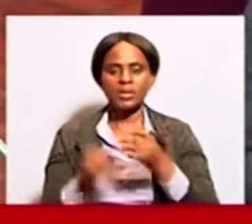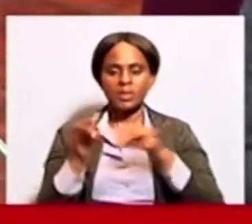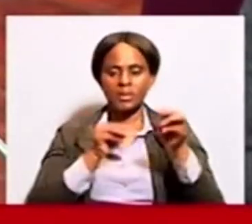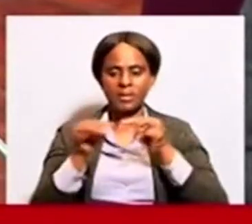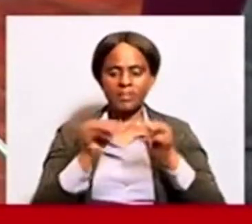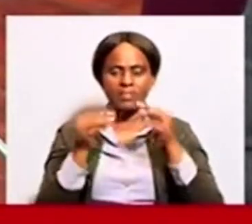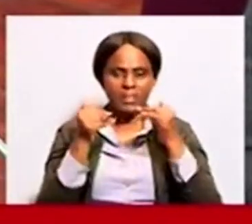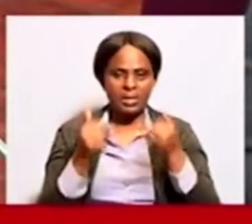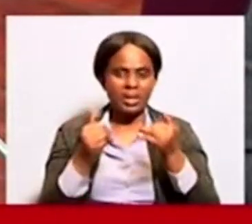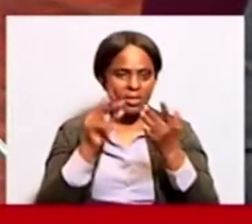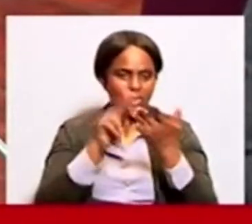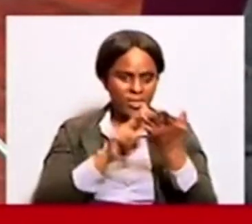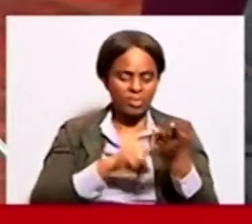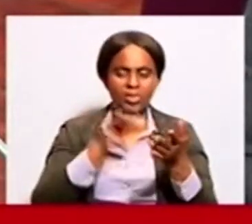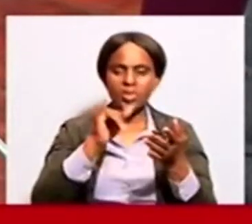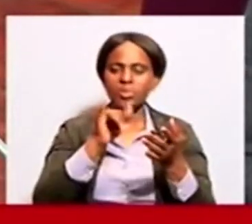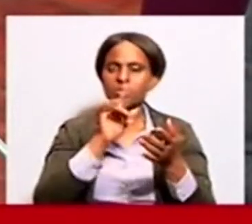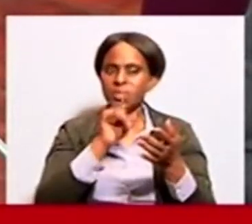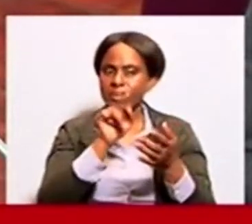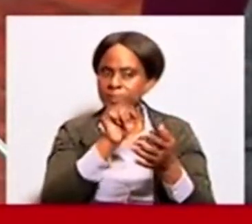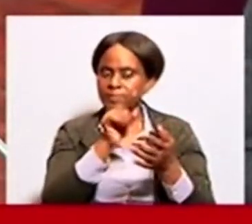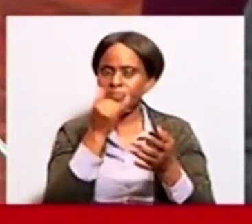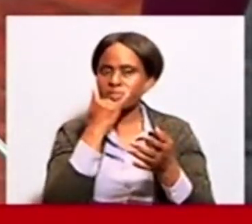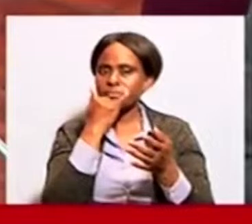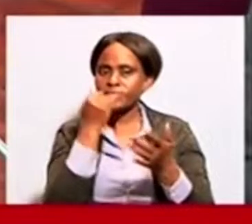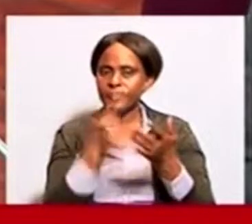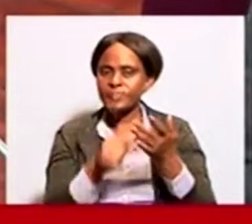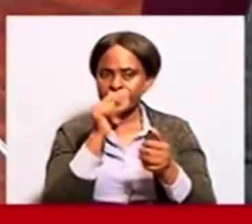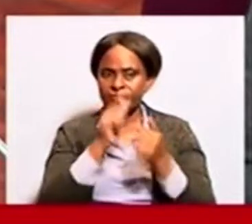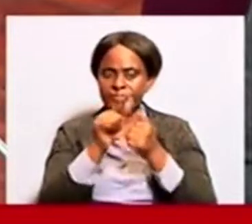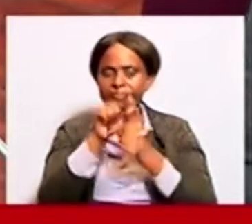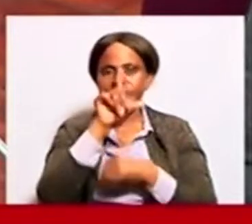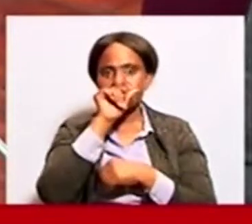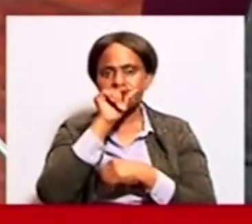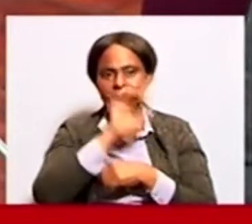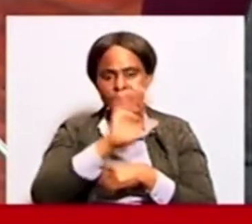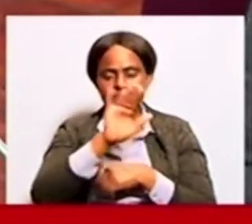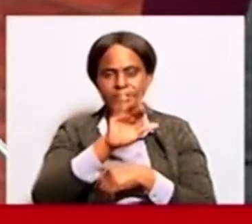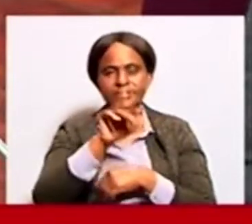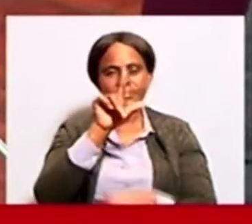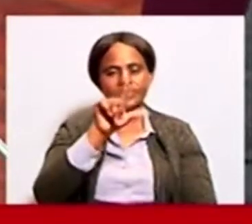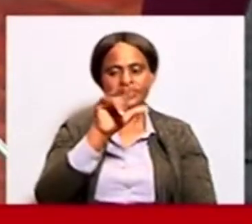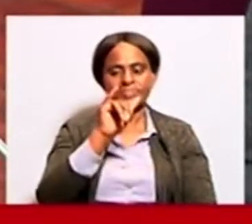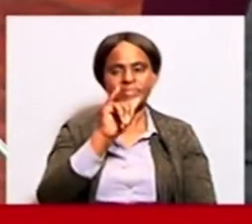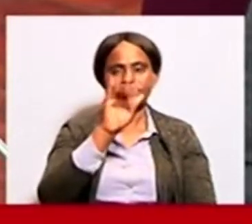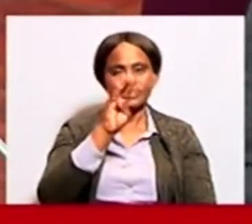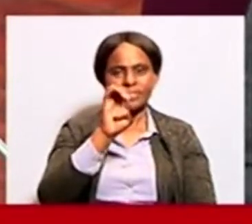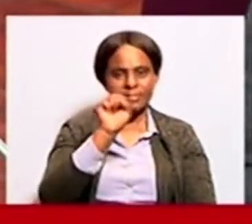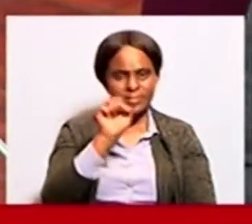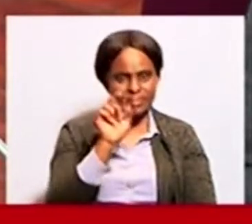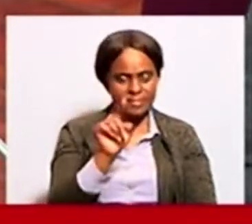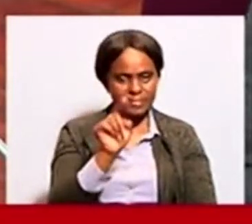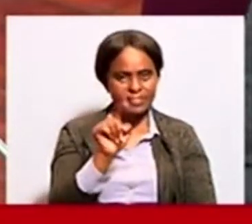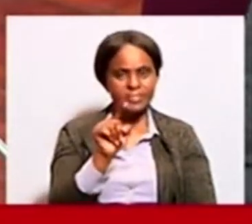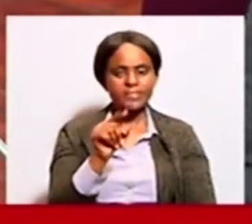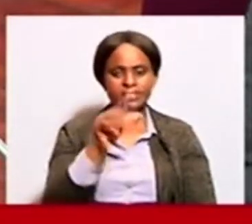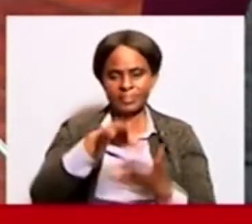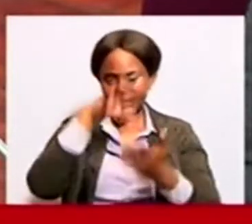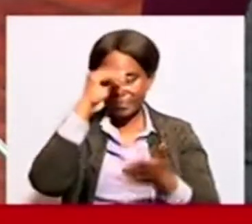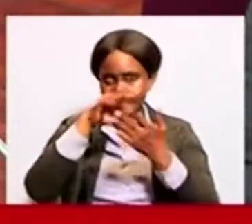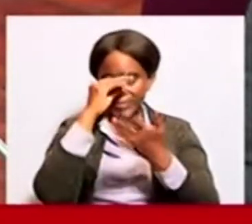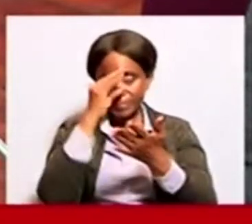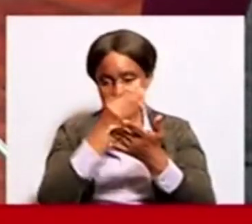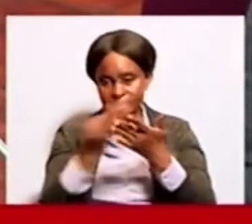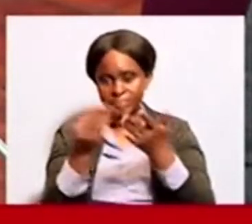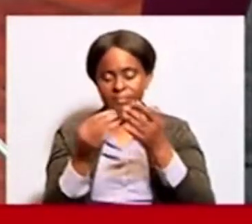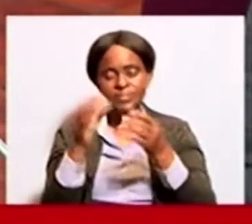management wishes to report that the cause of the query was due to Livingstone Institute of Business and Engineering Studies' failure to